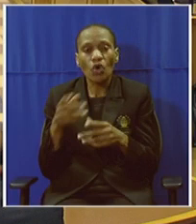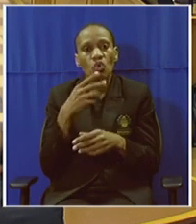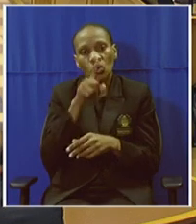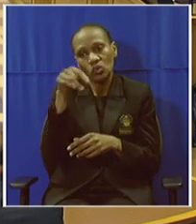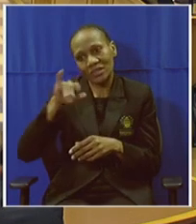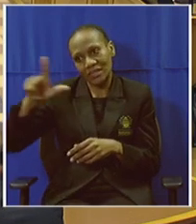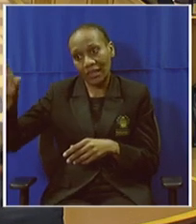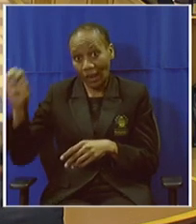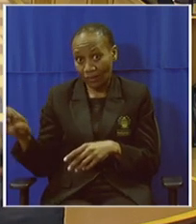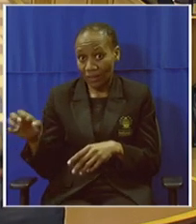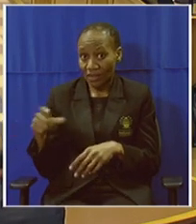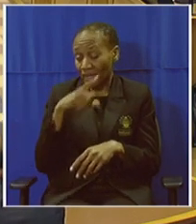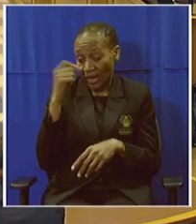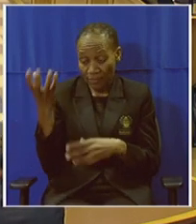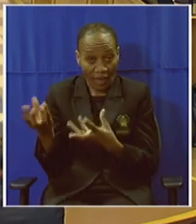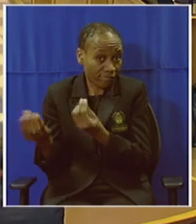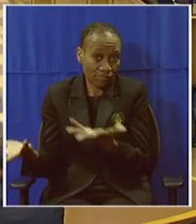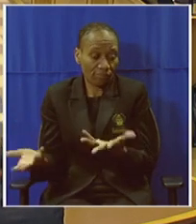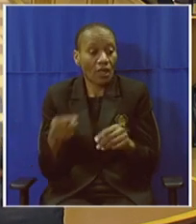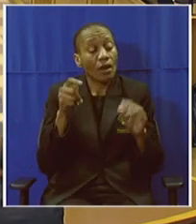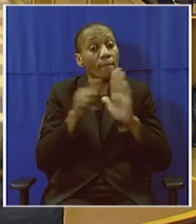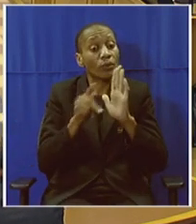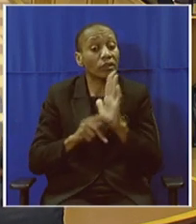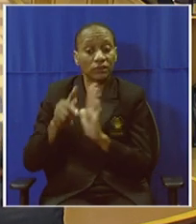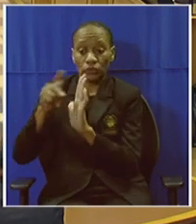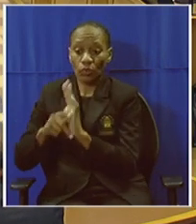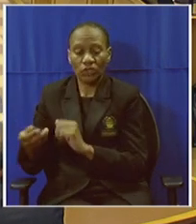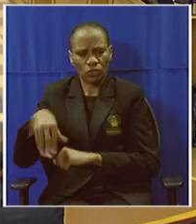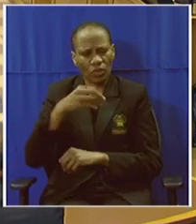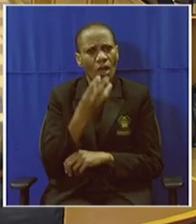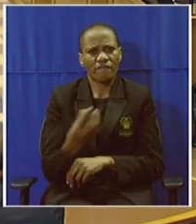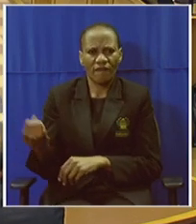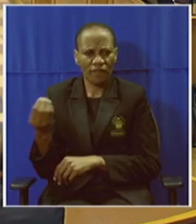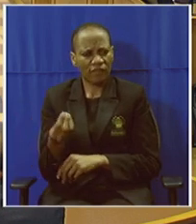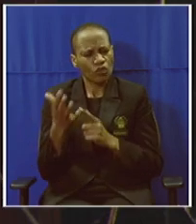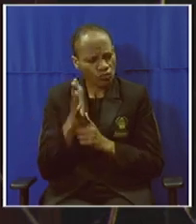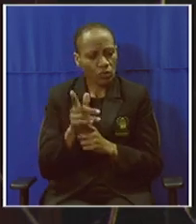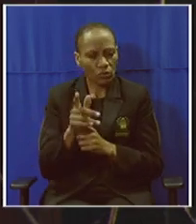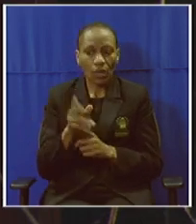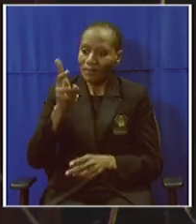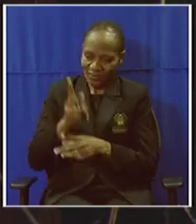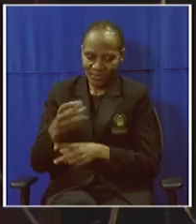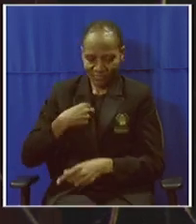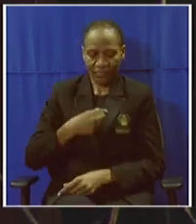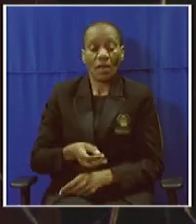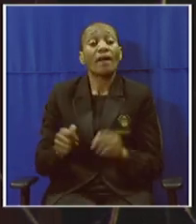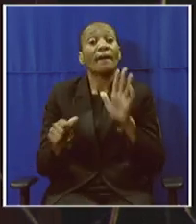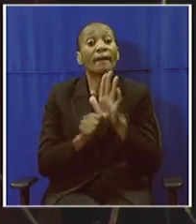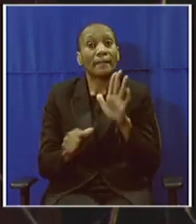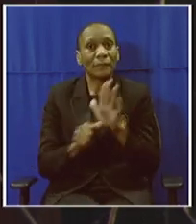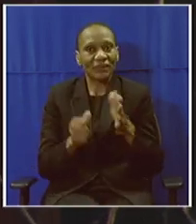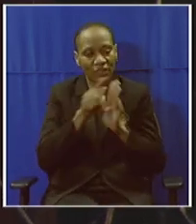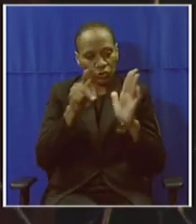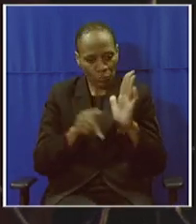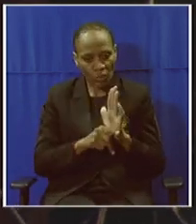unquote, the most important policies that we should get bogged down, let me repeat, the most important policies